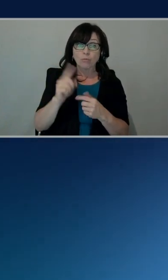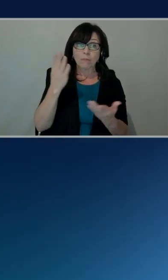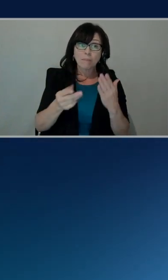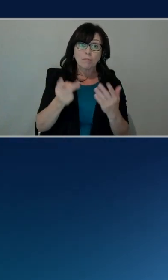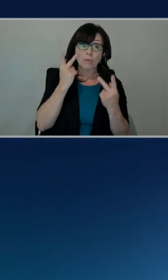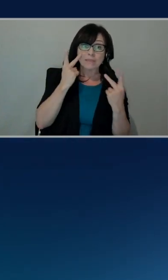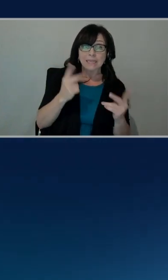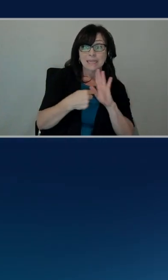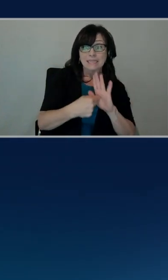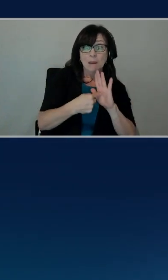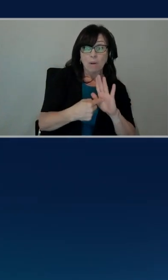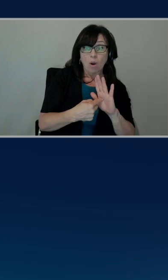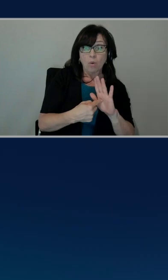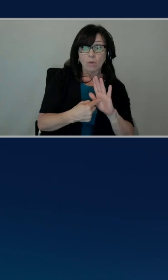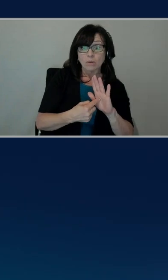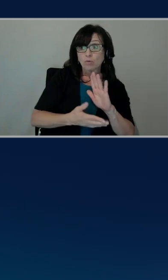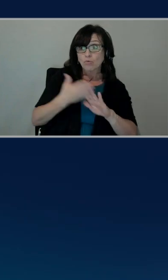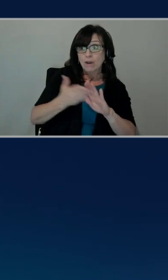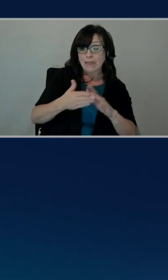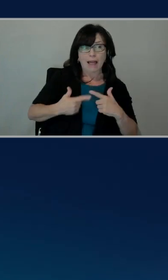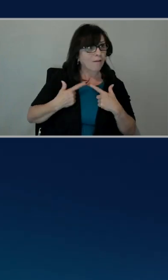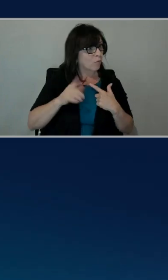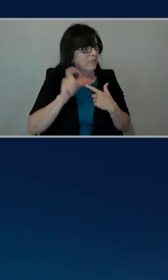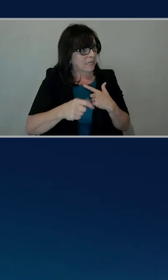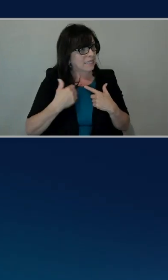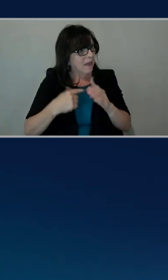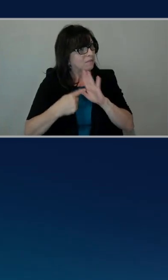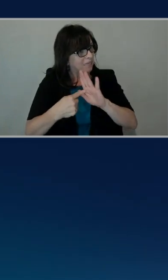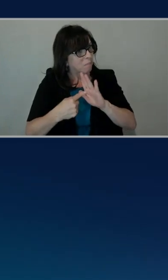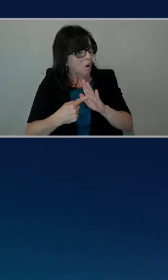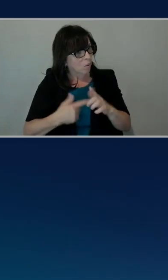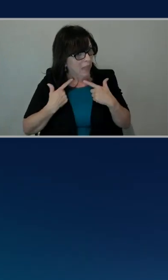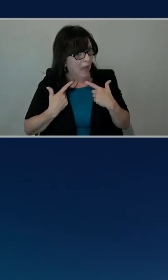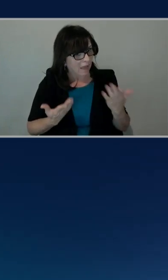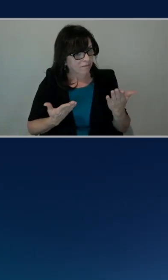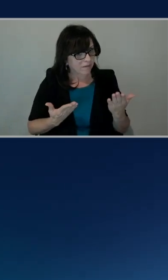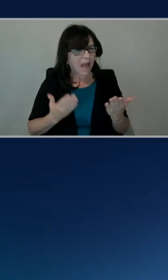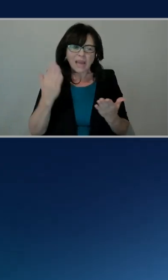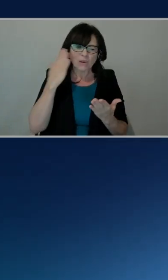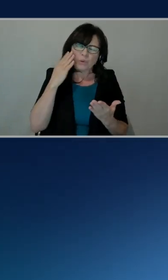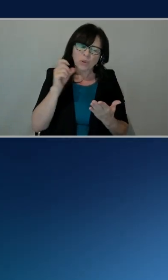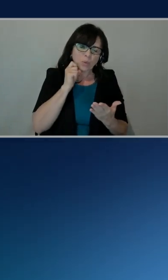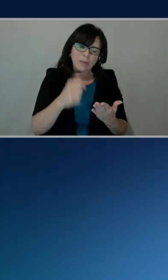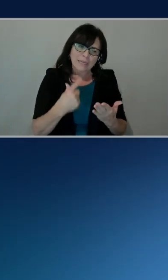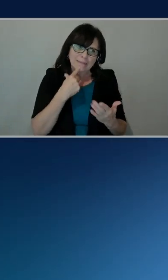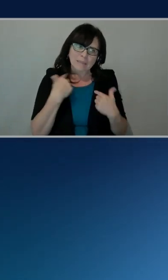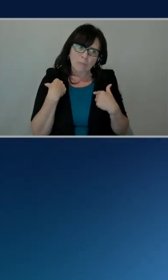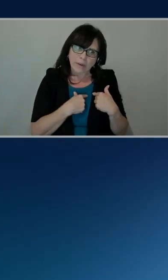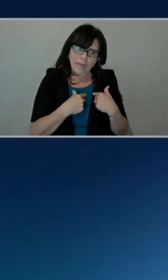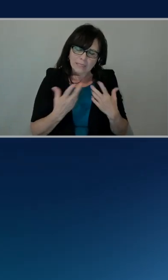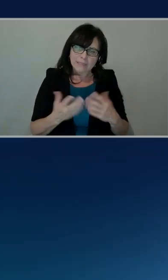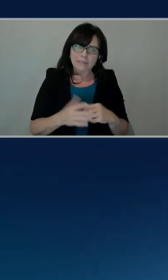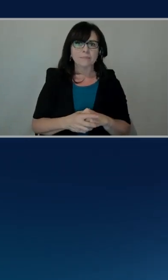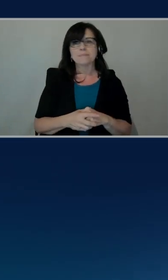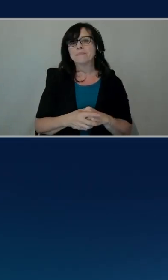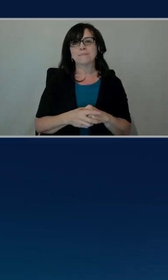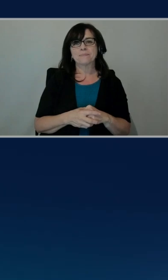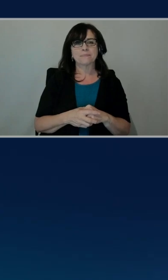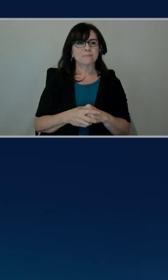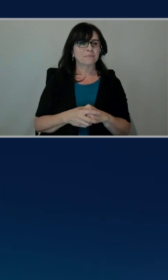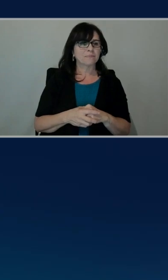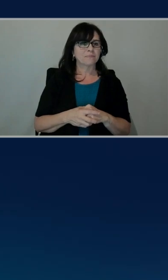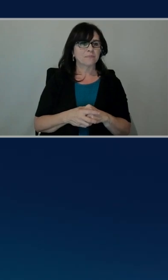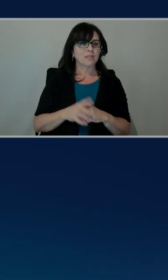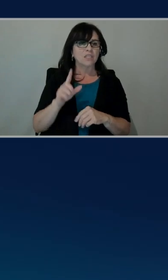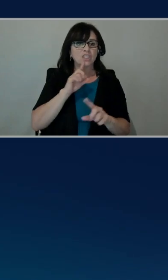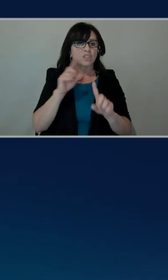We better have a demo soon. Yes. Okay, good. I knew you wouldn't let us down. I knew you wouldn't. Here. Just to add to Jeff's